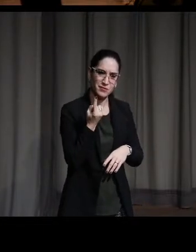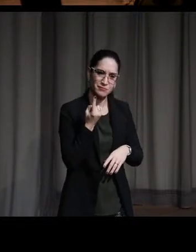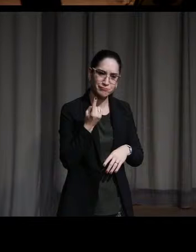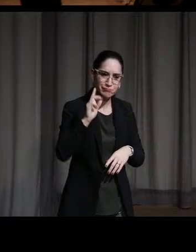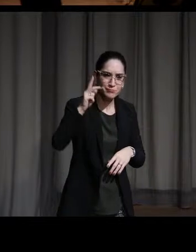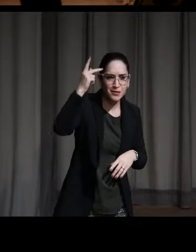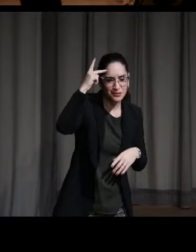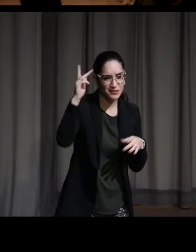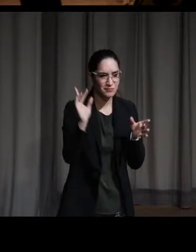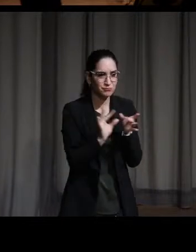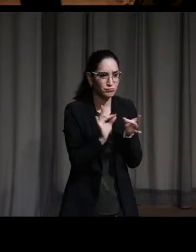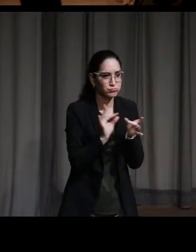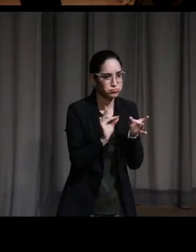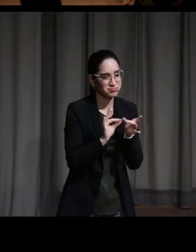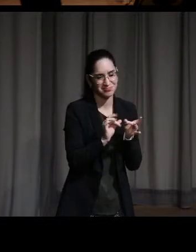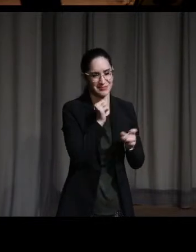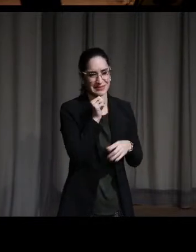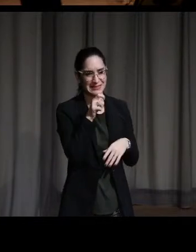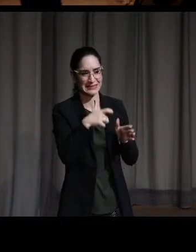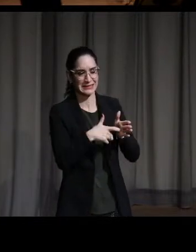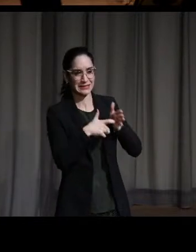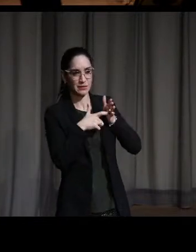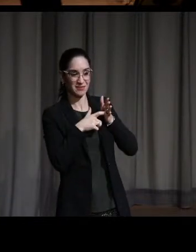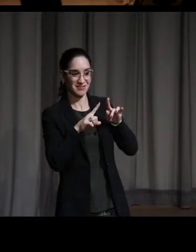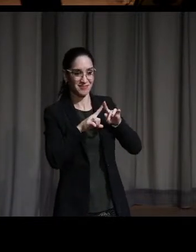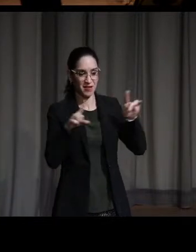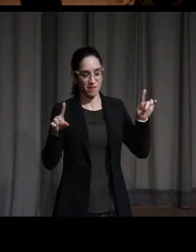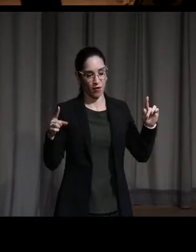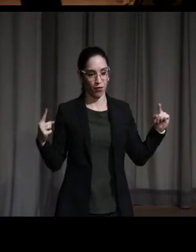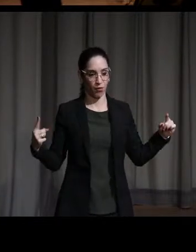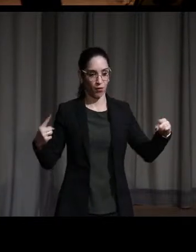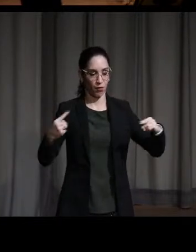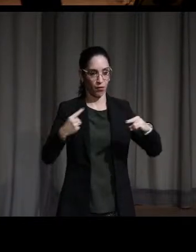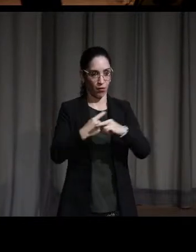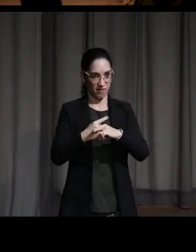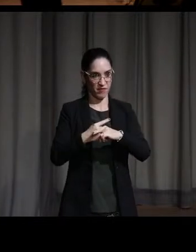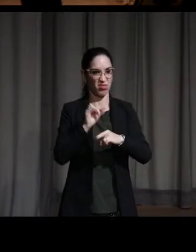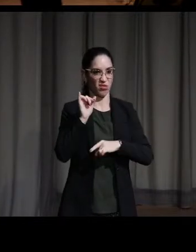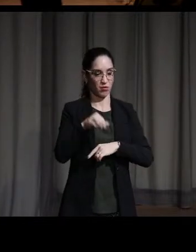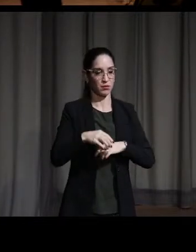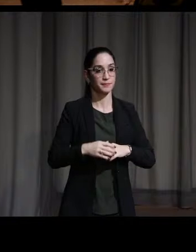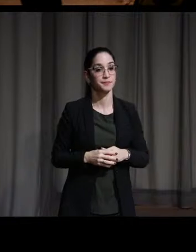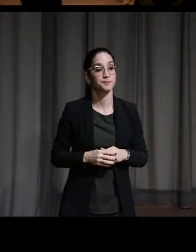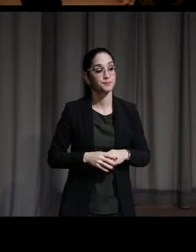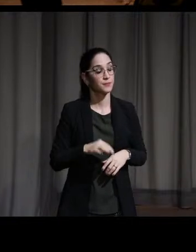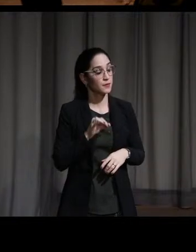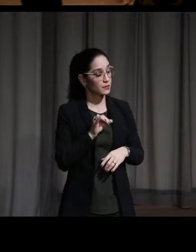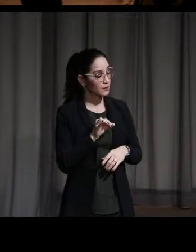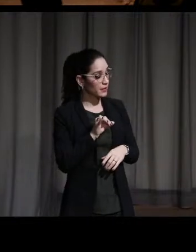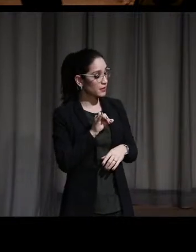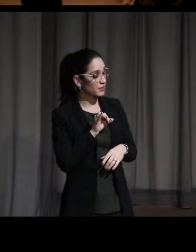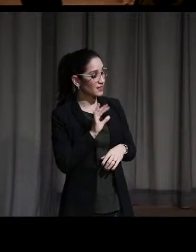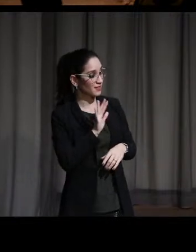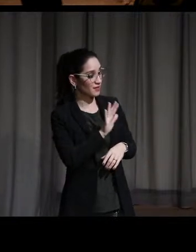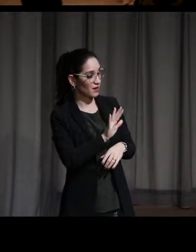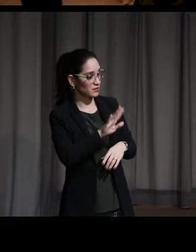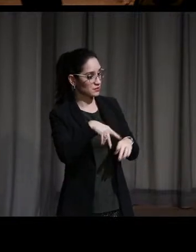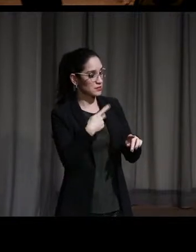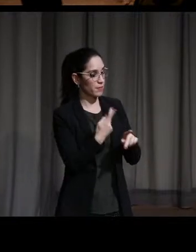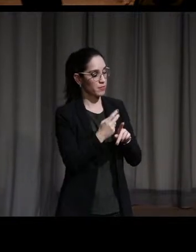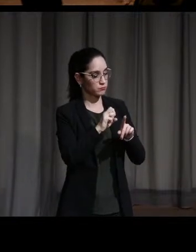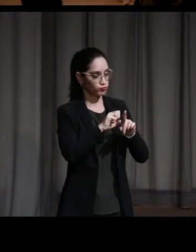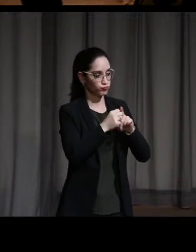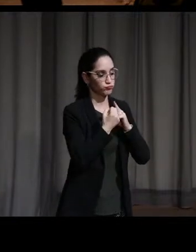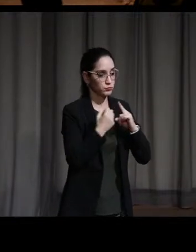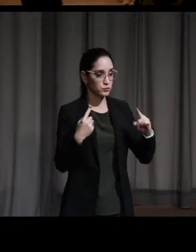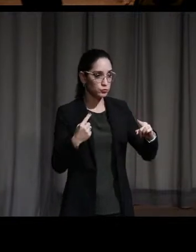So there's kind of ongoing tension around this issue. That conflict, yes, is really one that is felt by the artist,